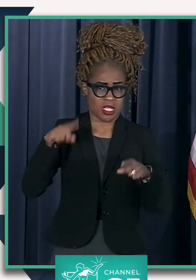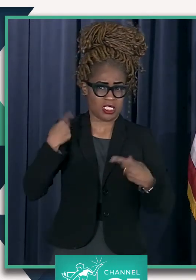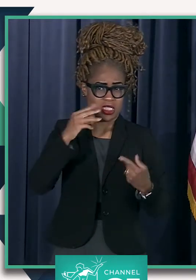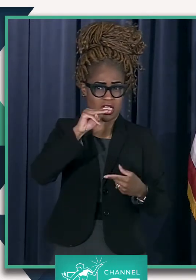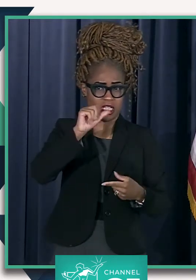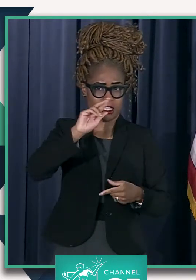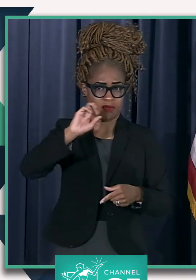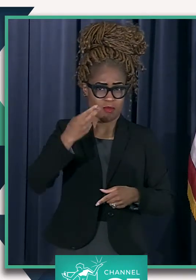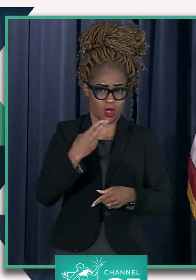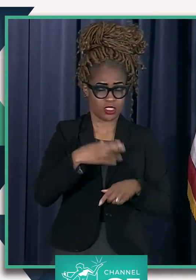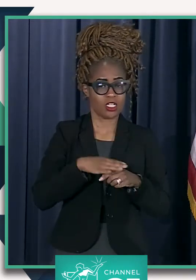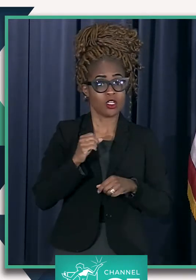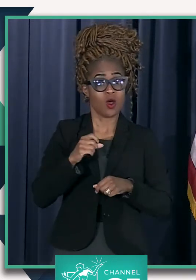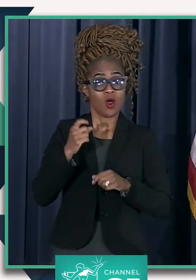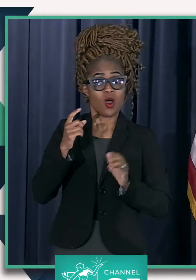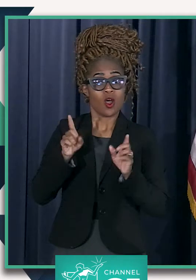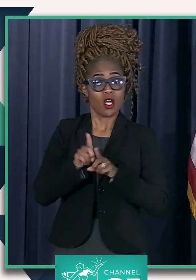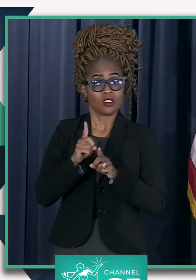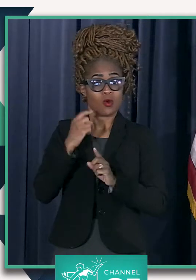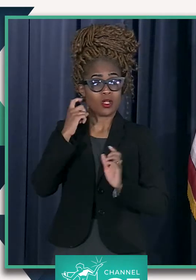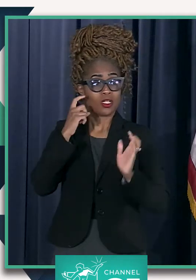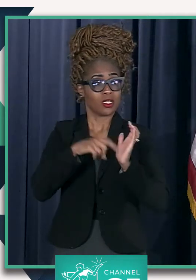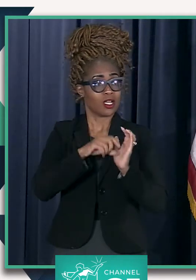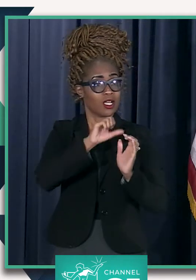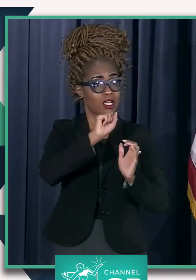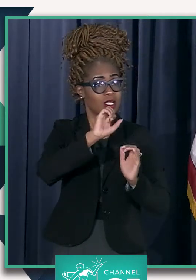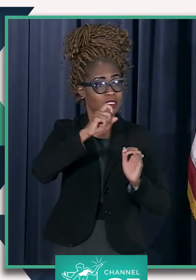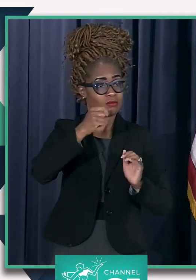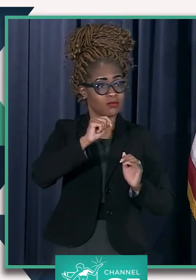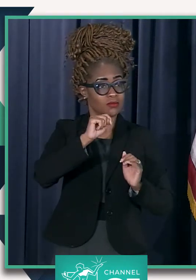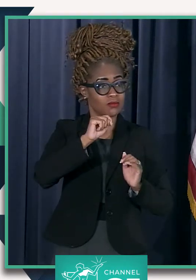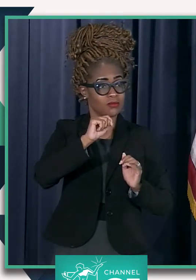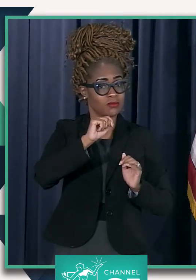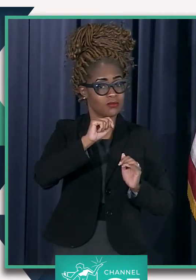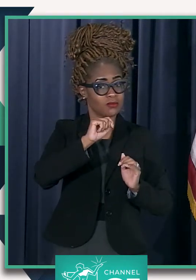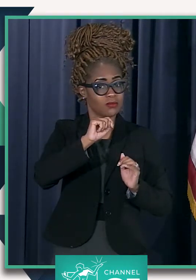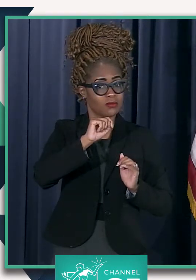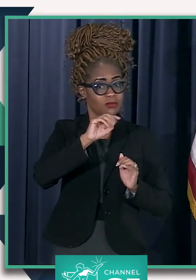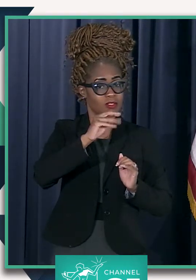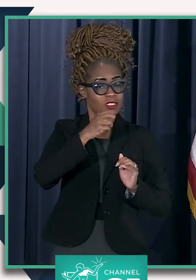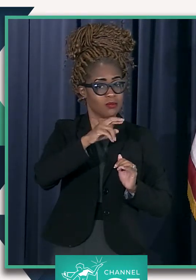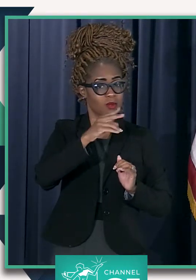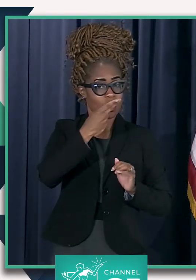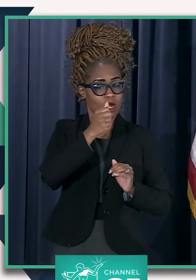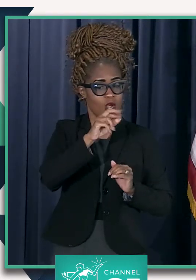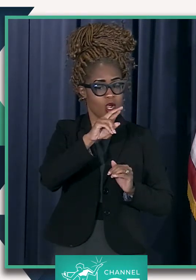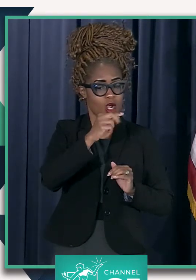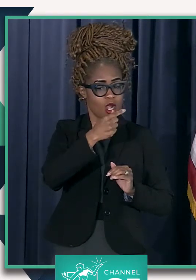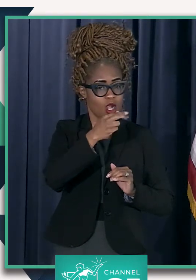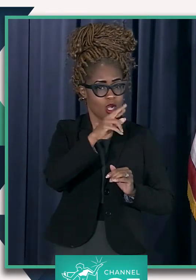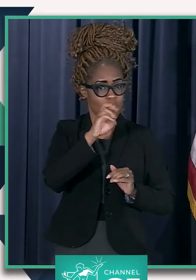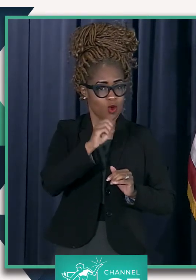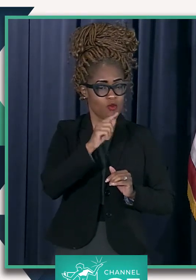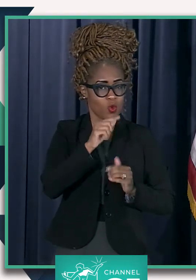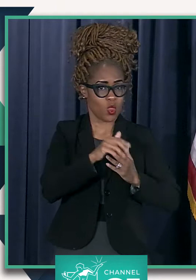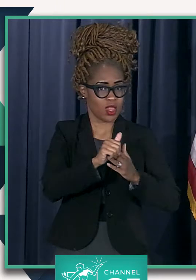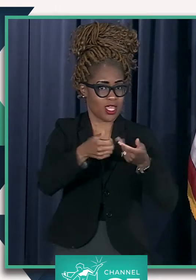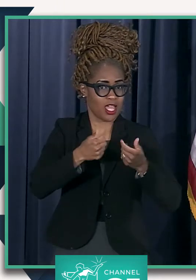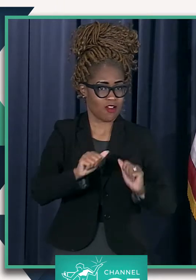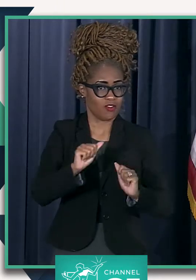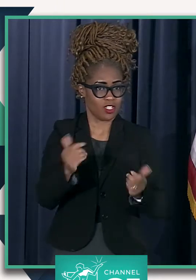want to acknowledge my partner, September Hargrove, who leads our efforts here on the ground in Detroit, for